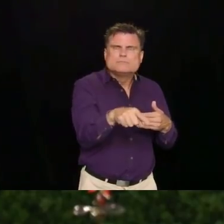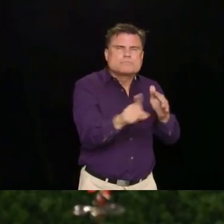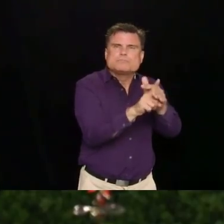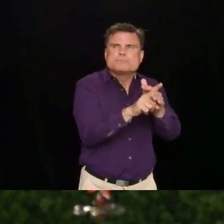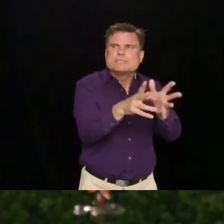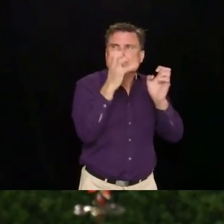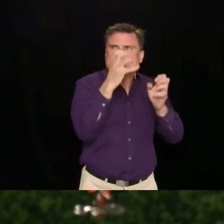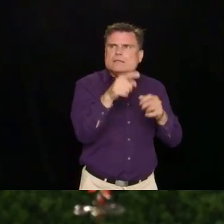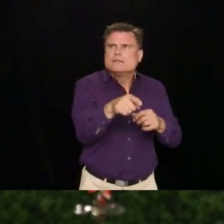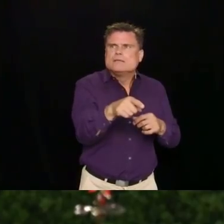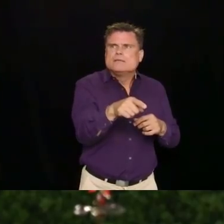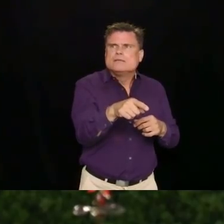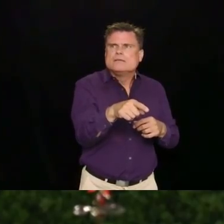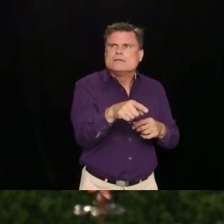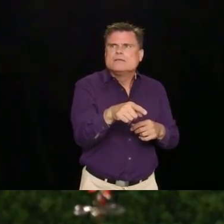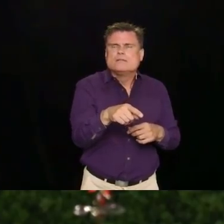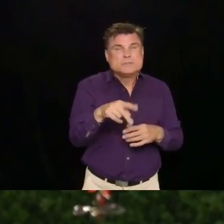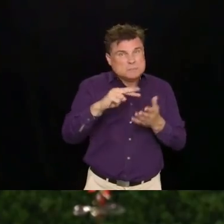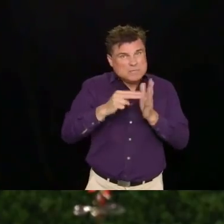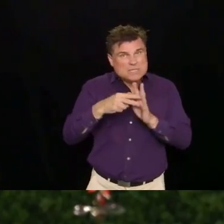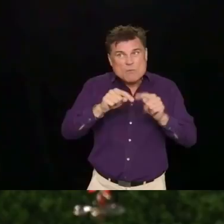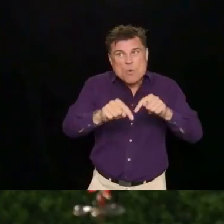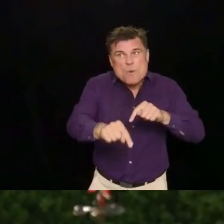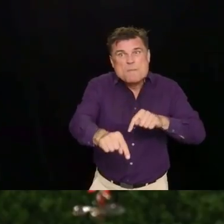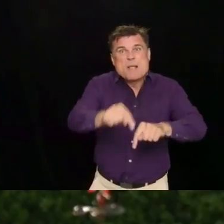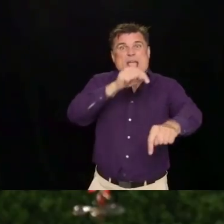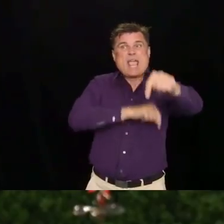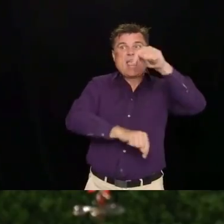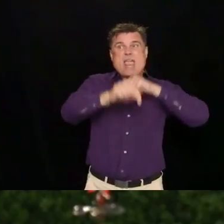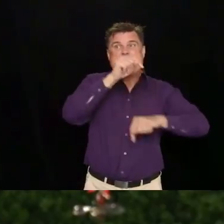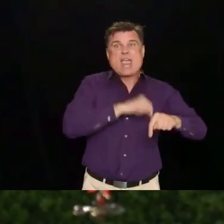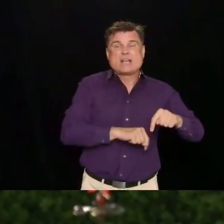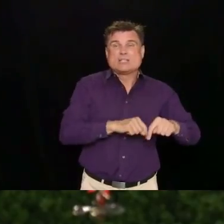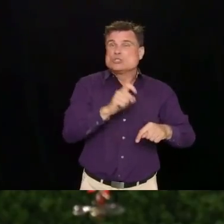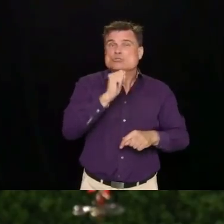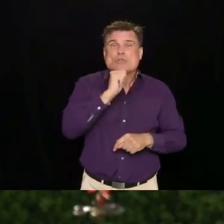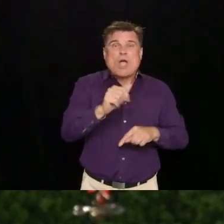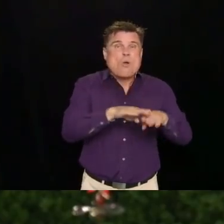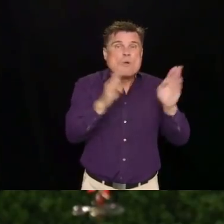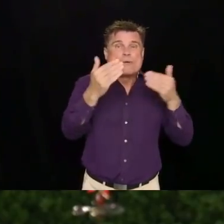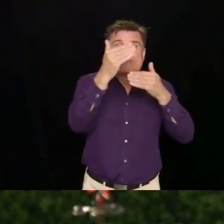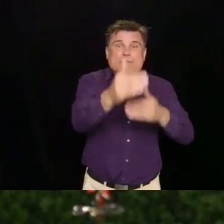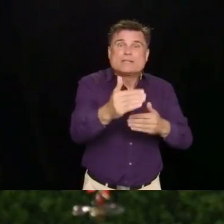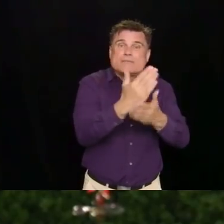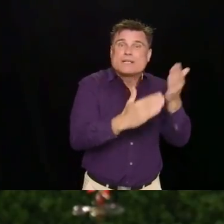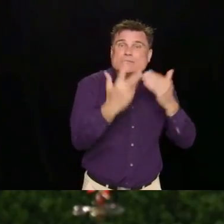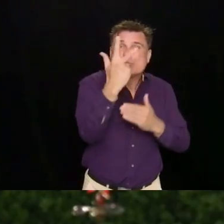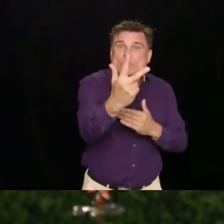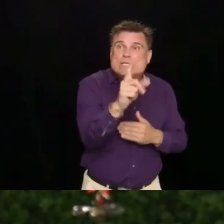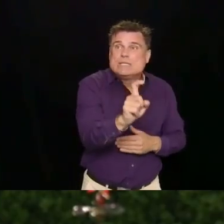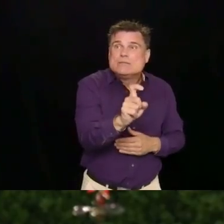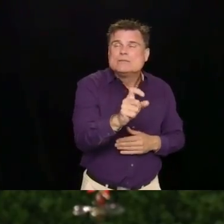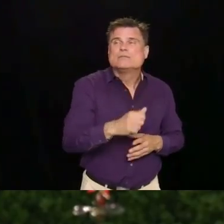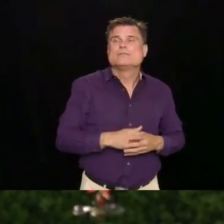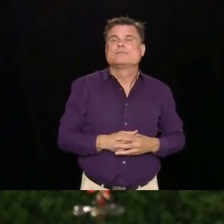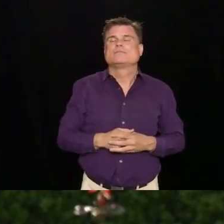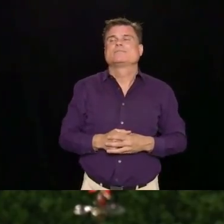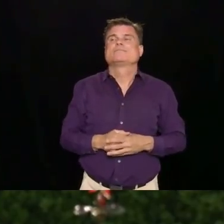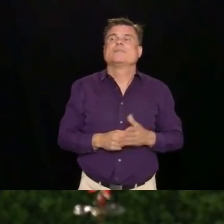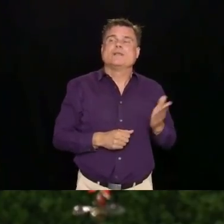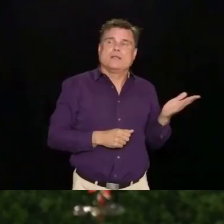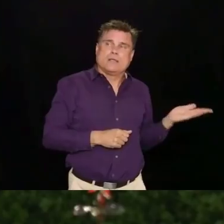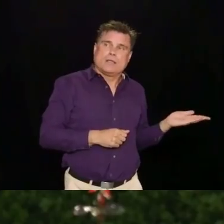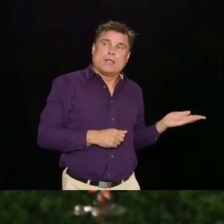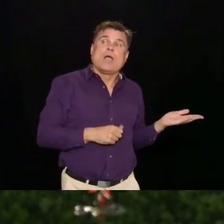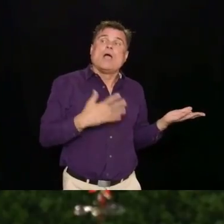the government consider at all backtracking on some of our reopening plans? Thank you. Well, I think the reopening plans have been based on the